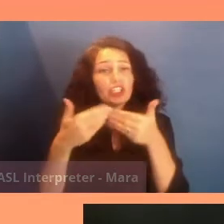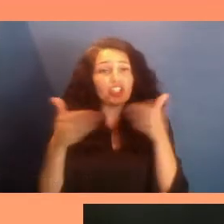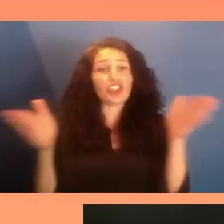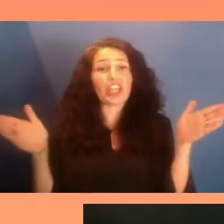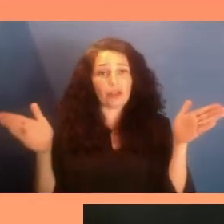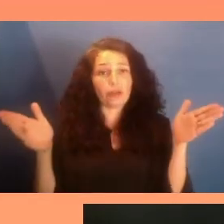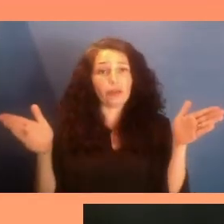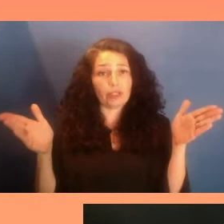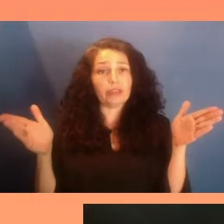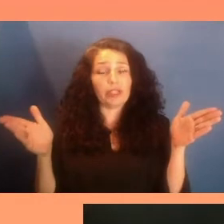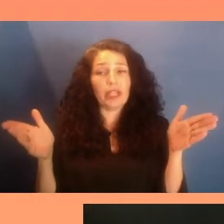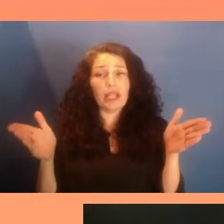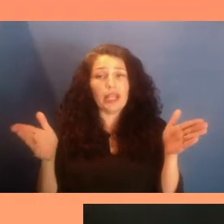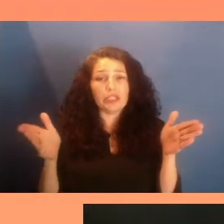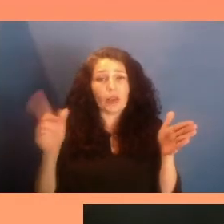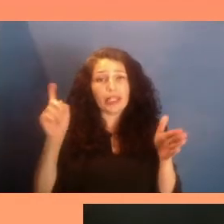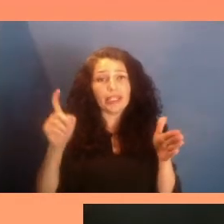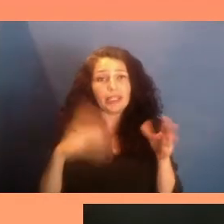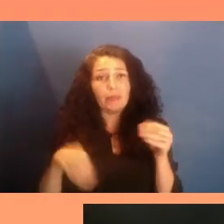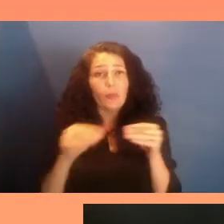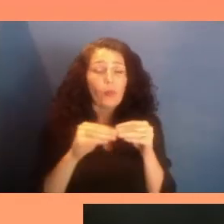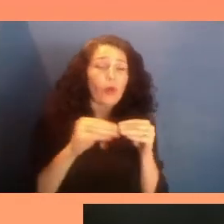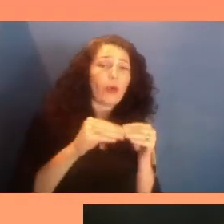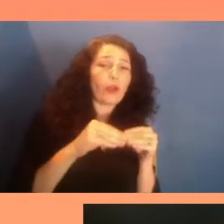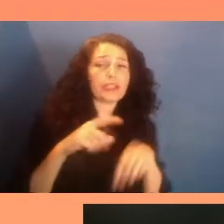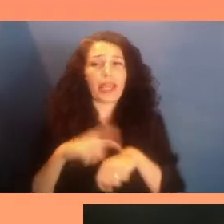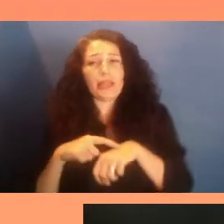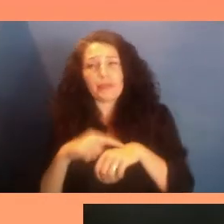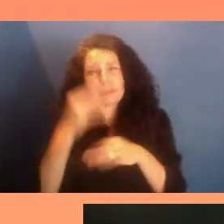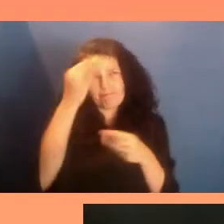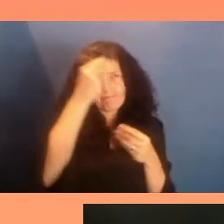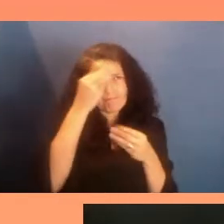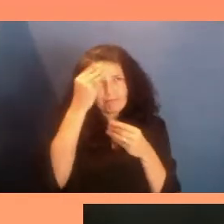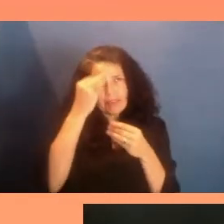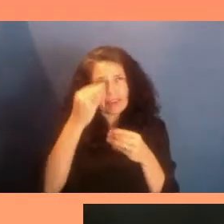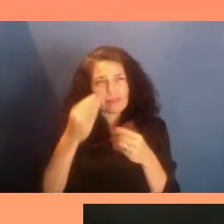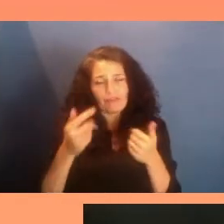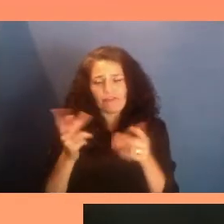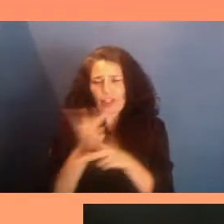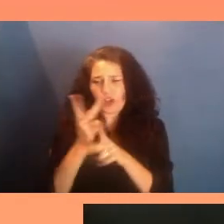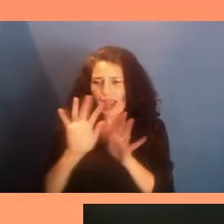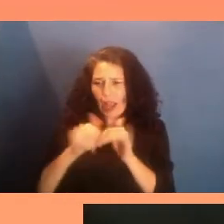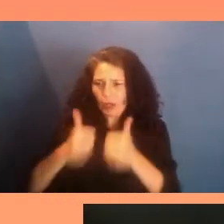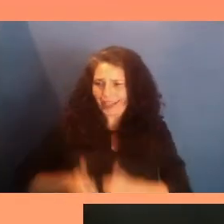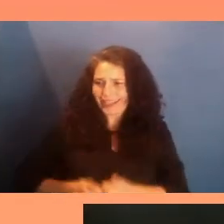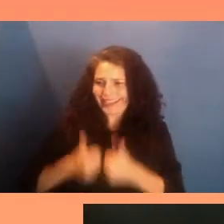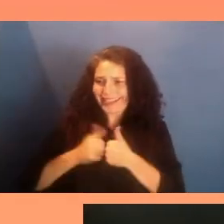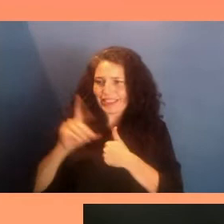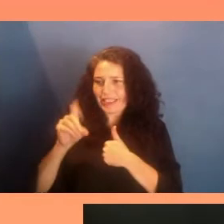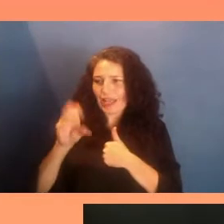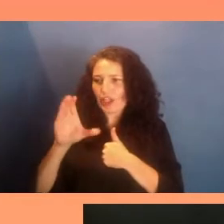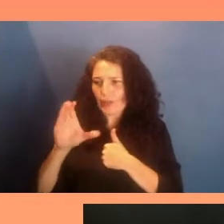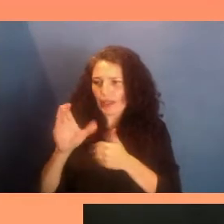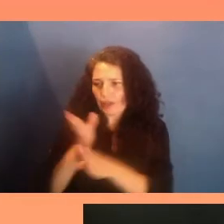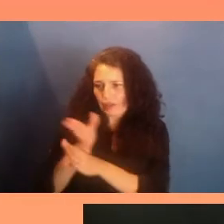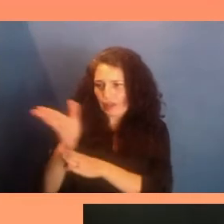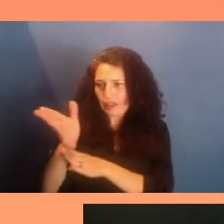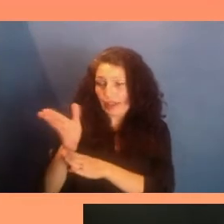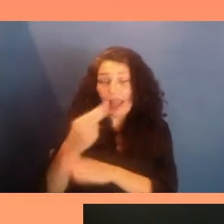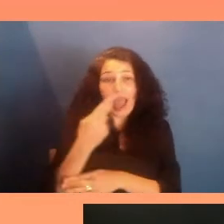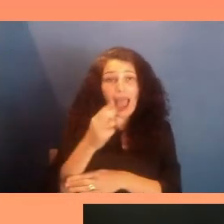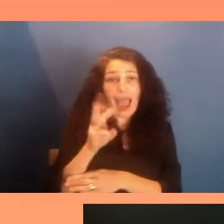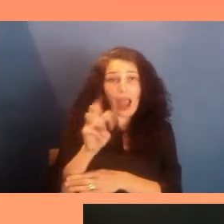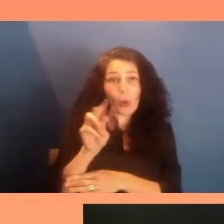how it exists in the documentary field. And that's primarily because Howard was not really a documentary program. It